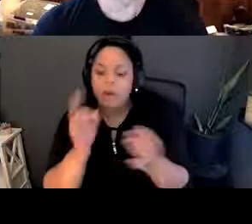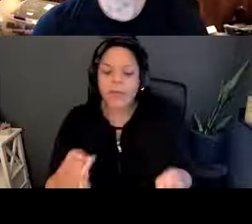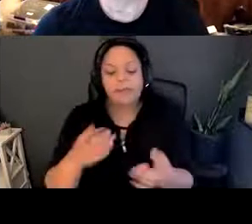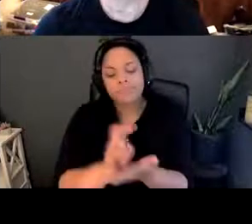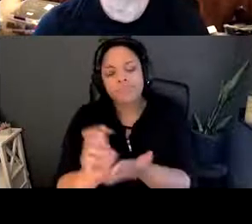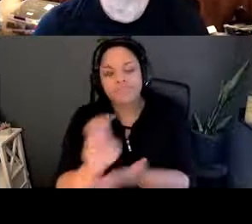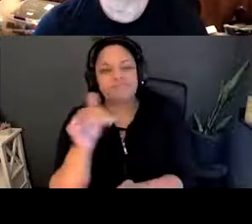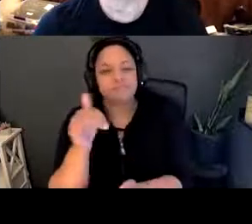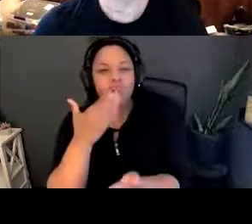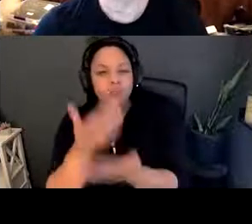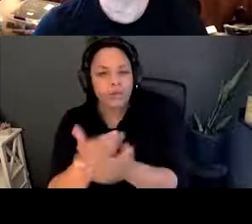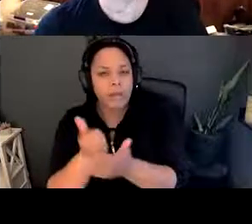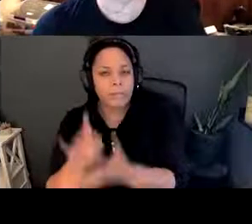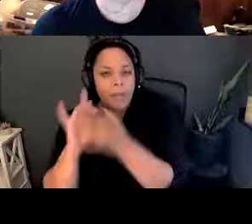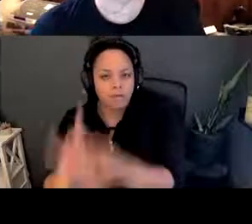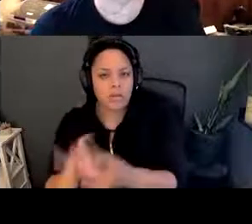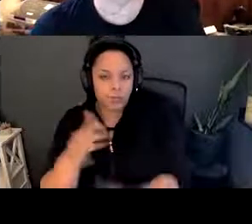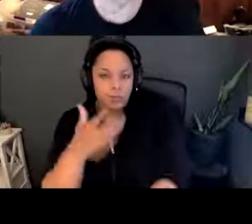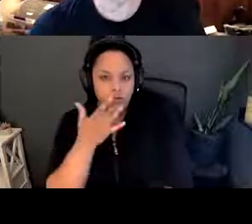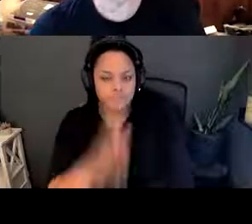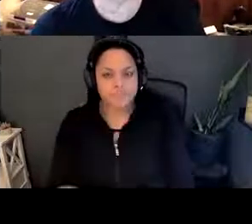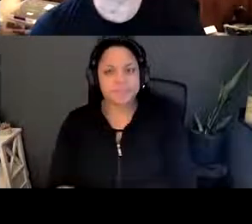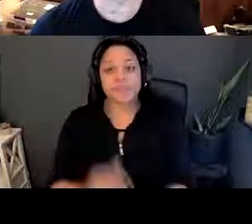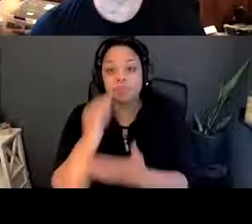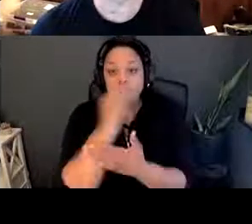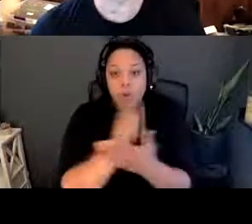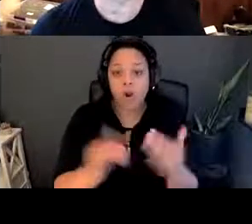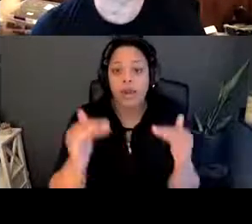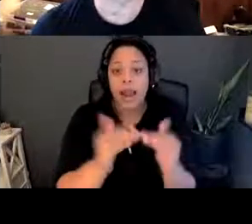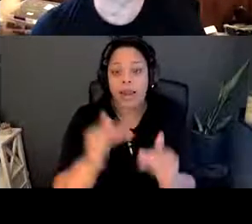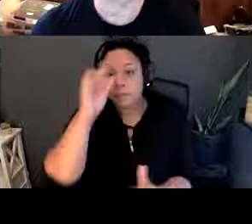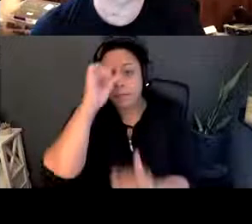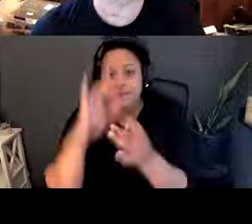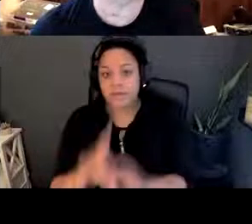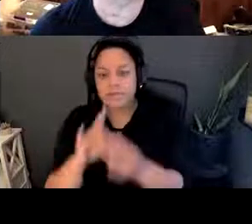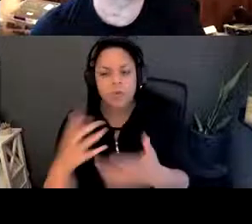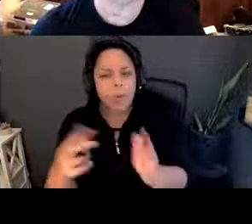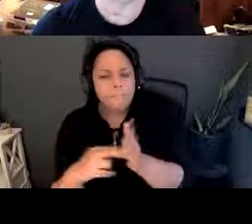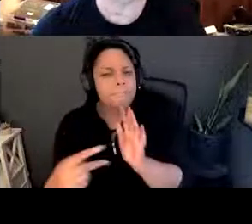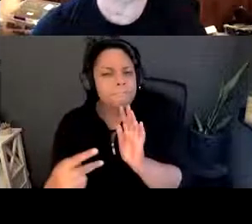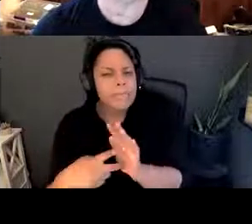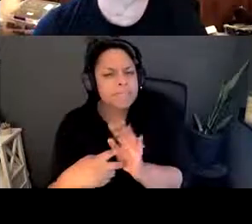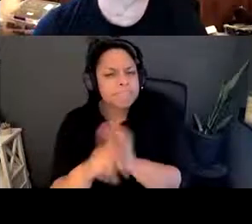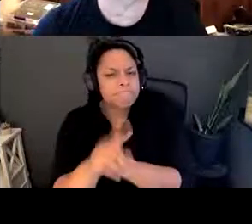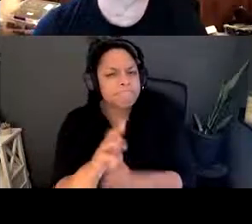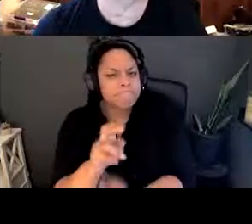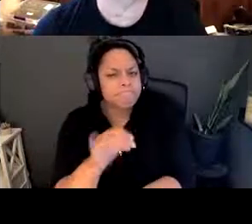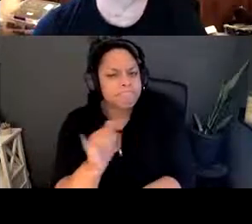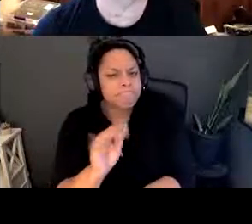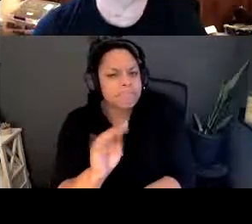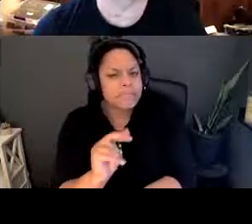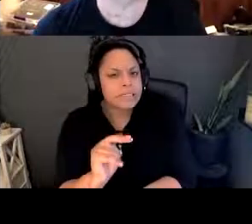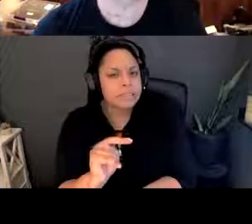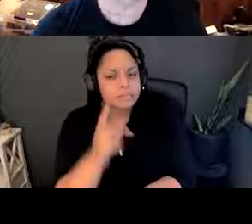mindfulness. What about creating art as mindfulness? I'm not quite sure what you mean by that, Benjamin. Maybe